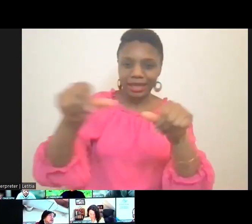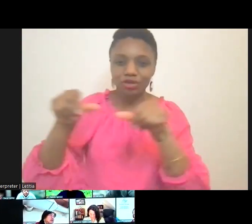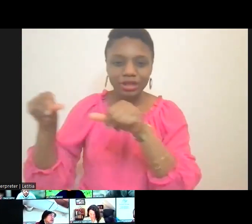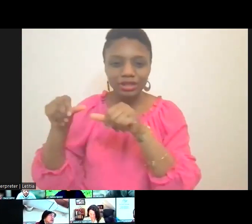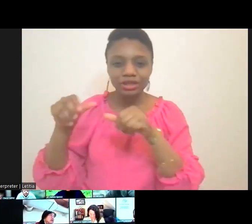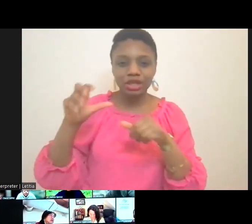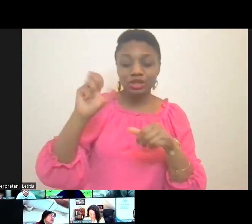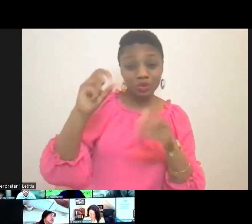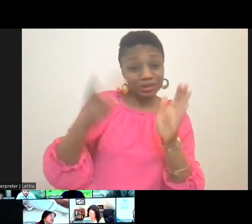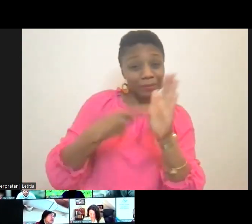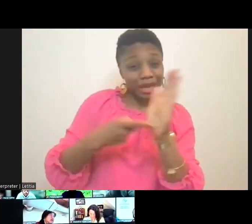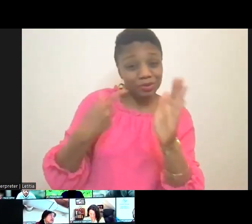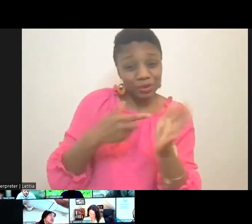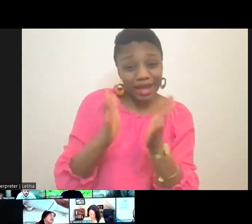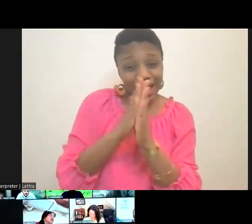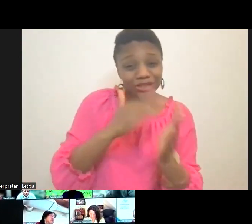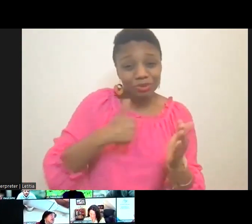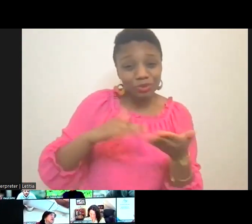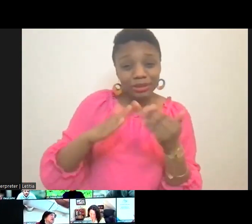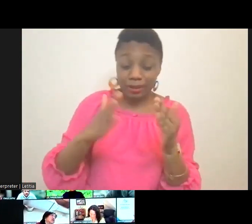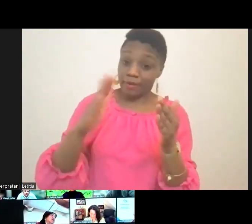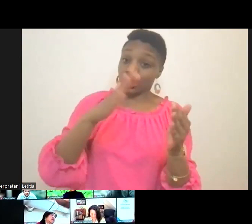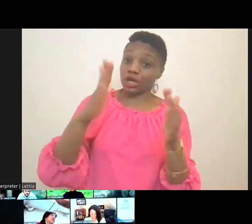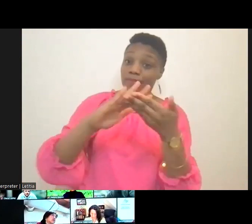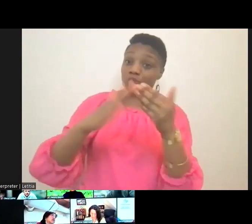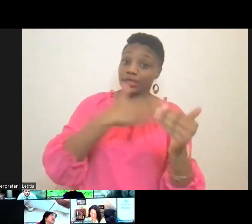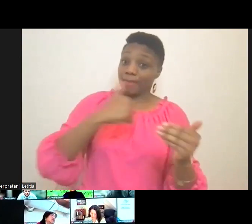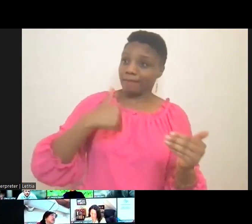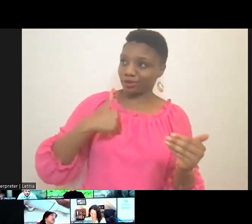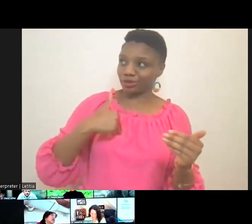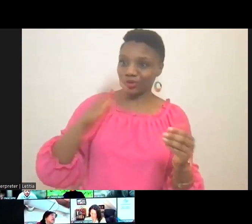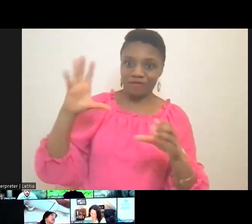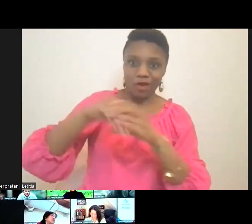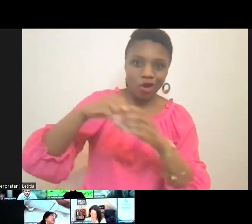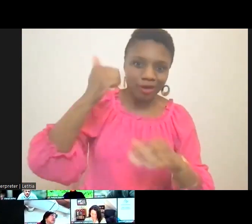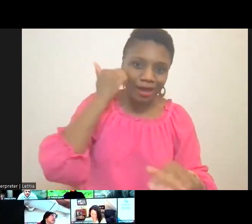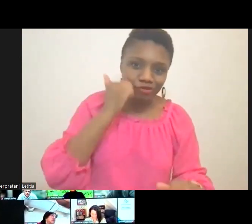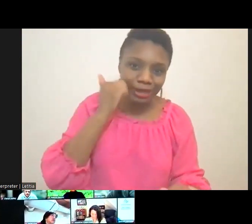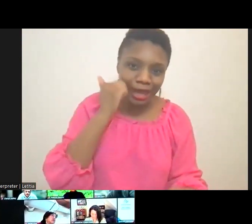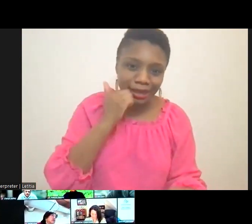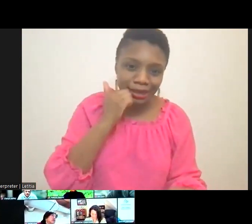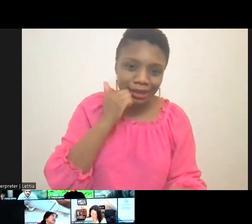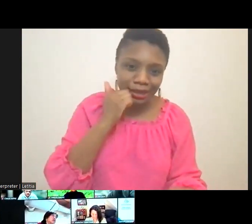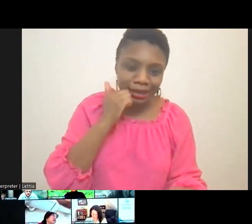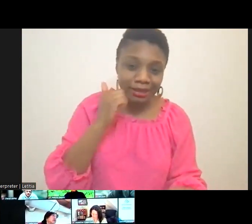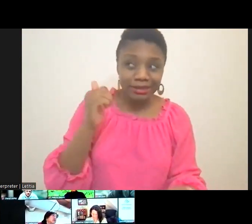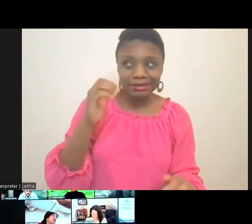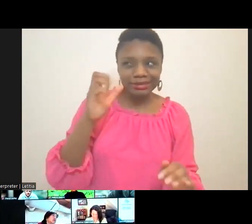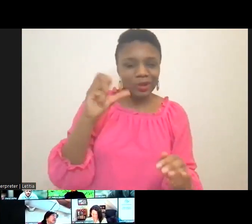sometimes every day of the week, right? And so just being mindful that people may want to engage